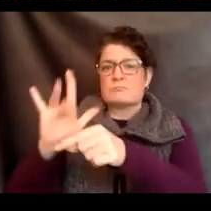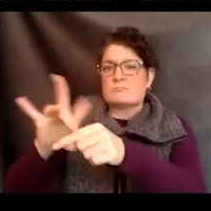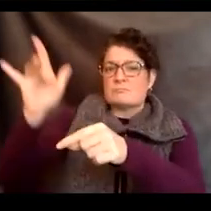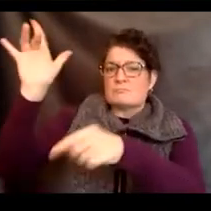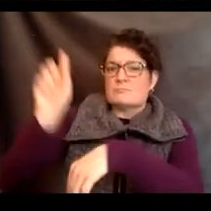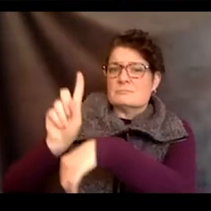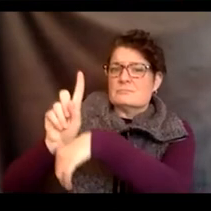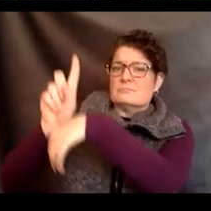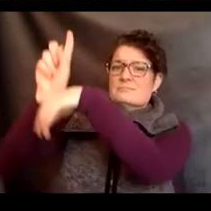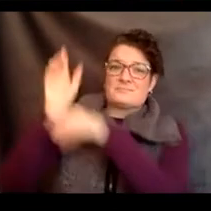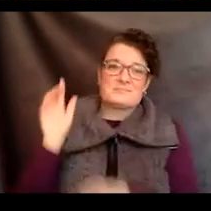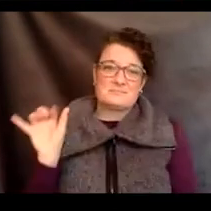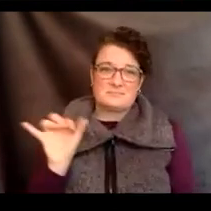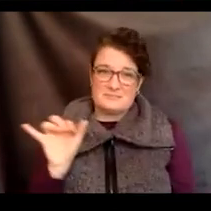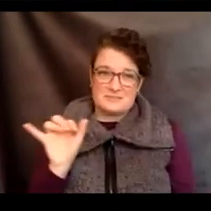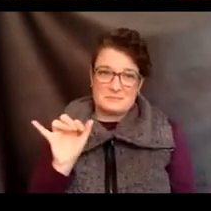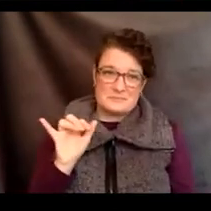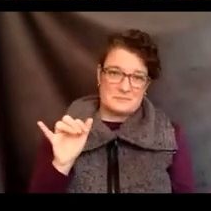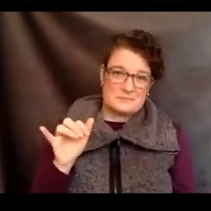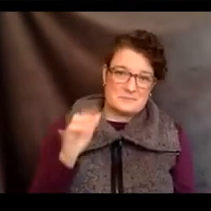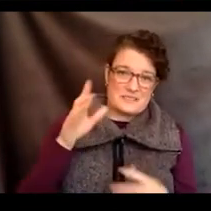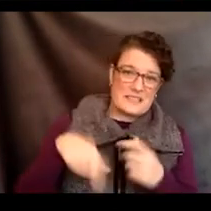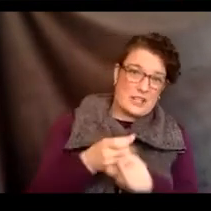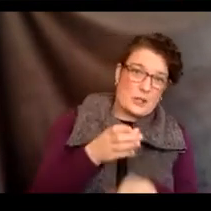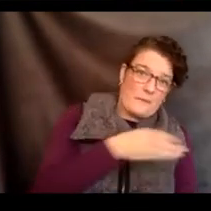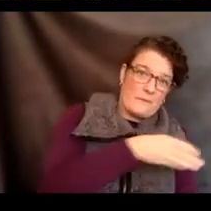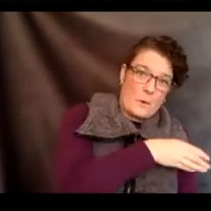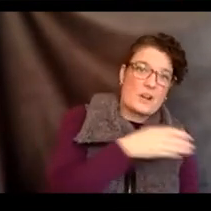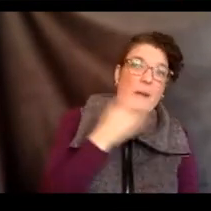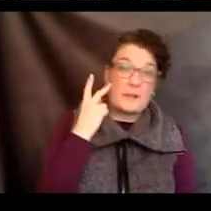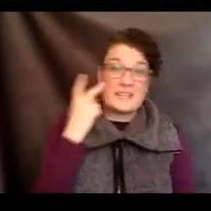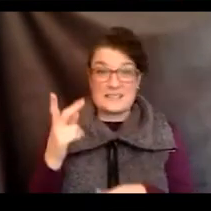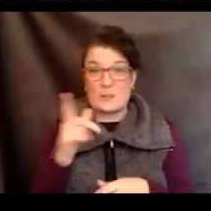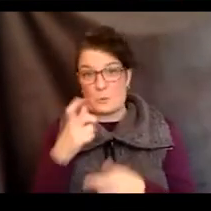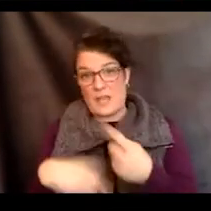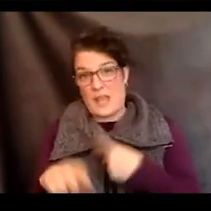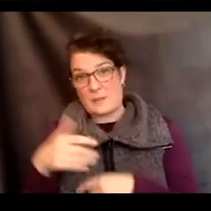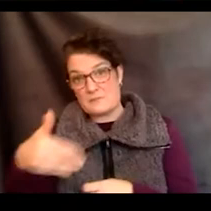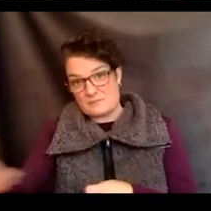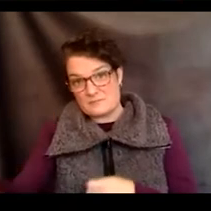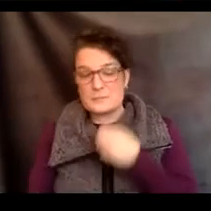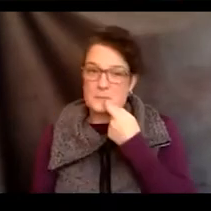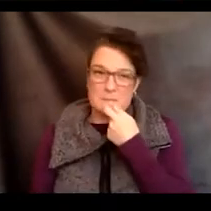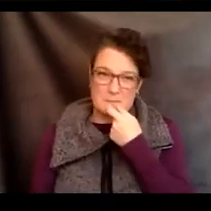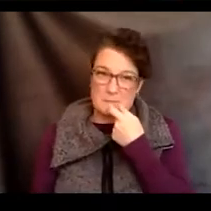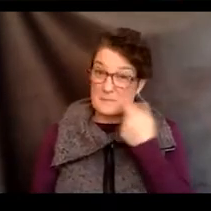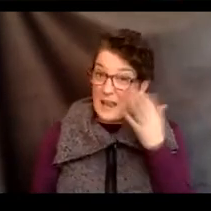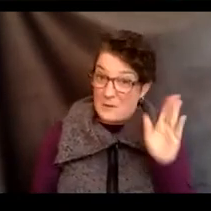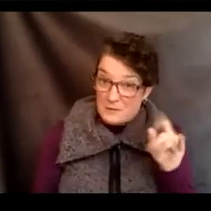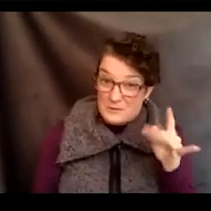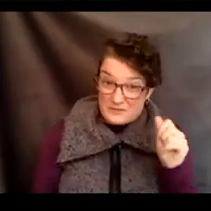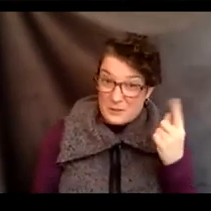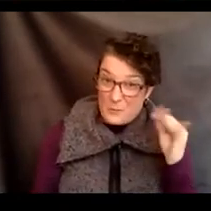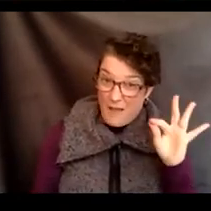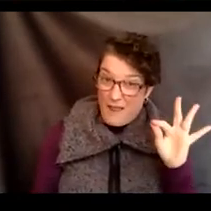them like the year before, and we could see the ones who were the years after. I mean, I don't know, Sophia might've been one of the